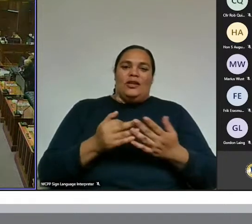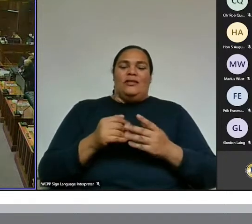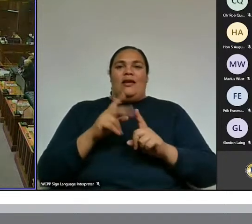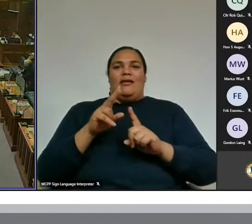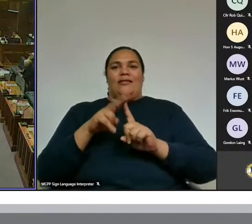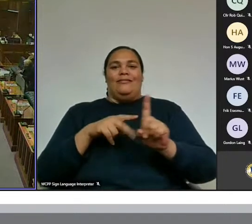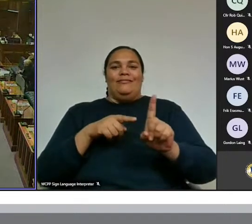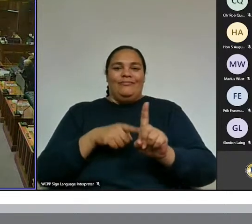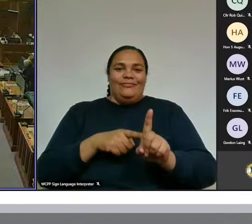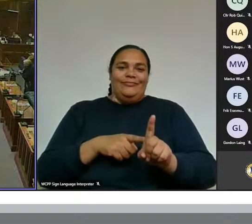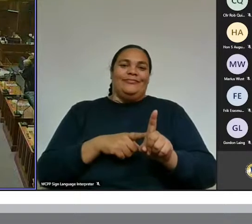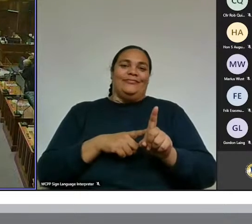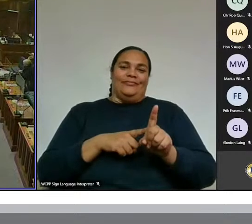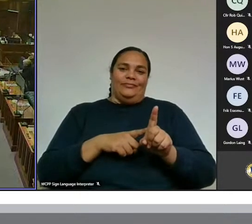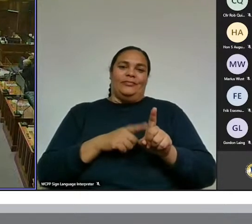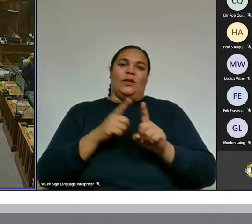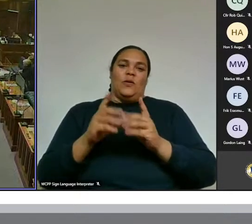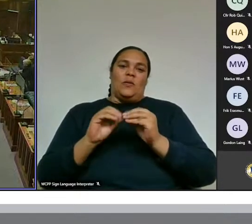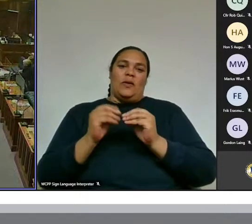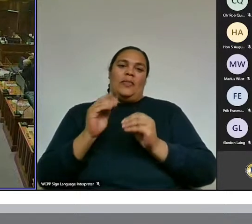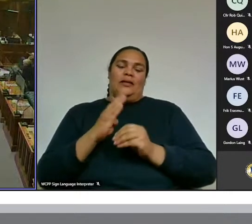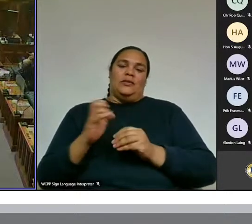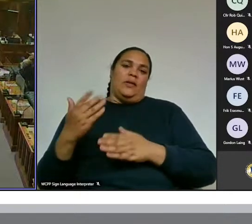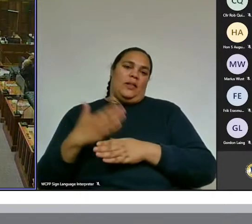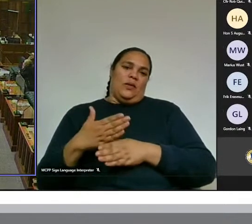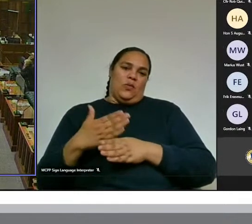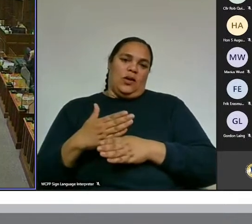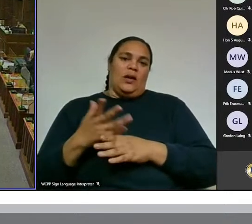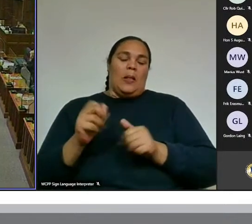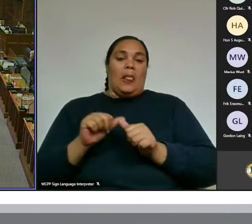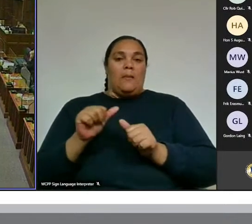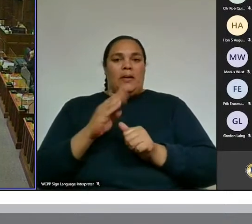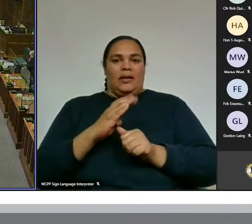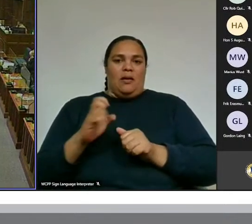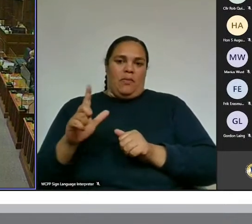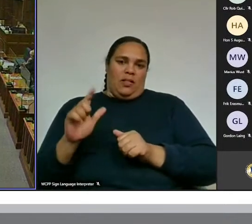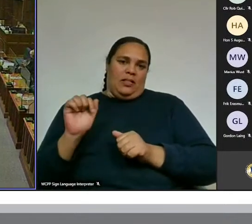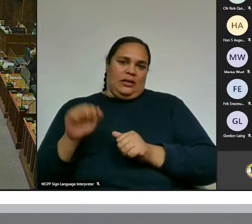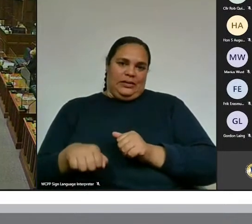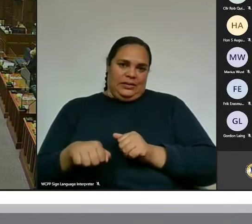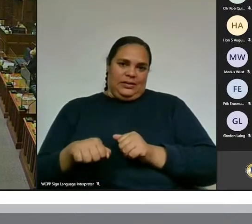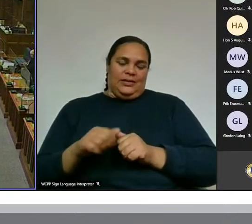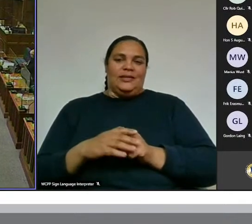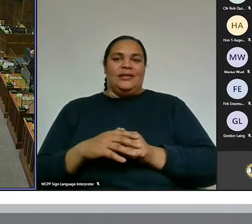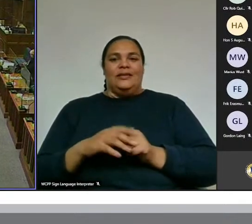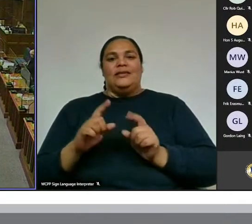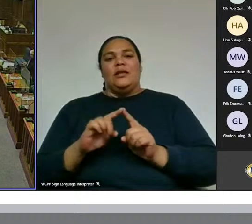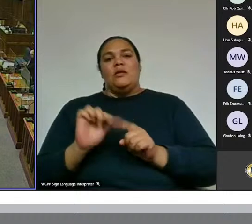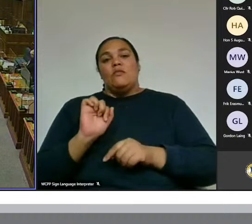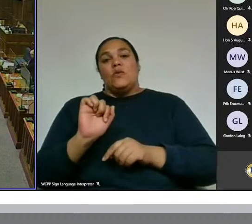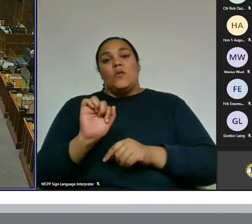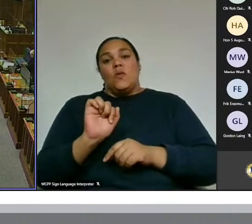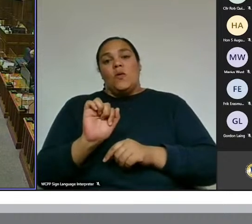that will only but make this bill a better bill. your